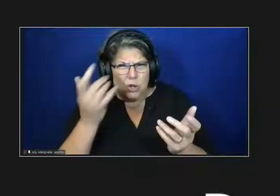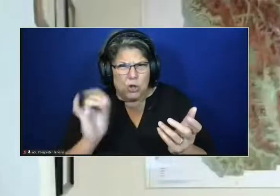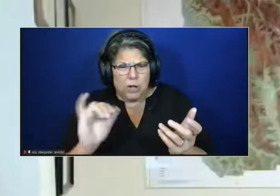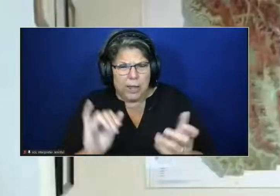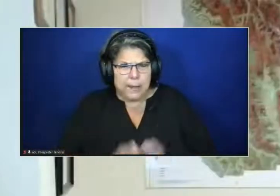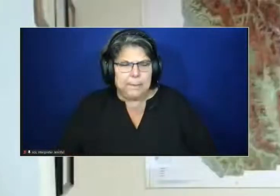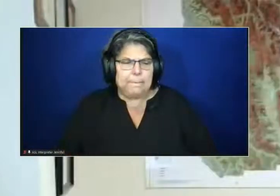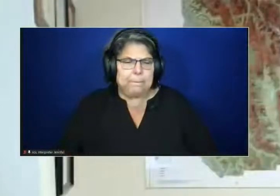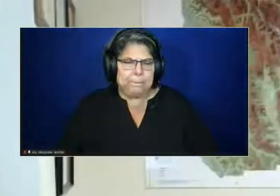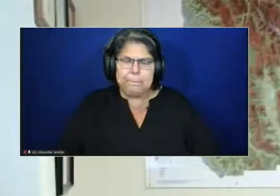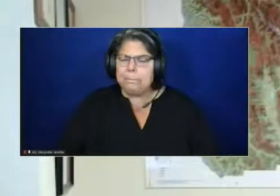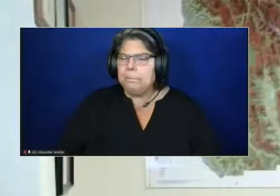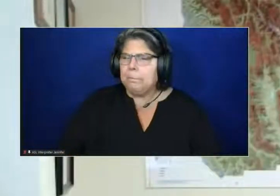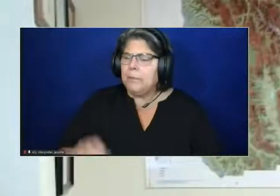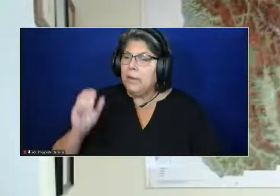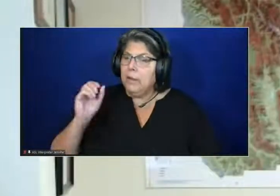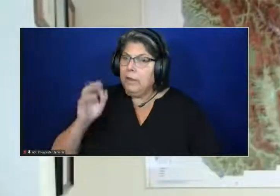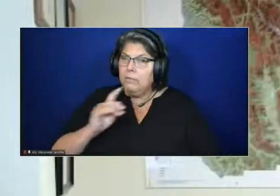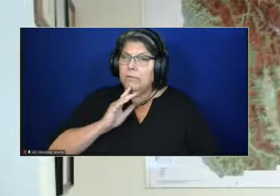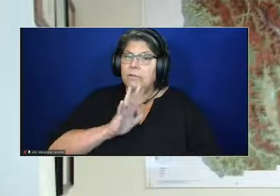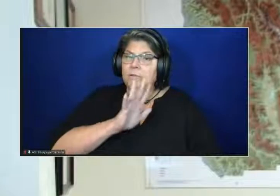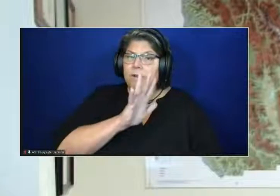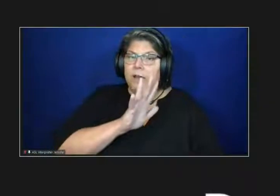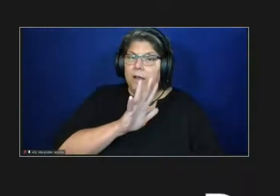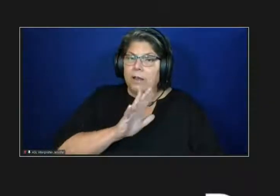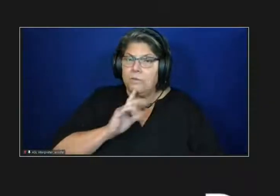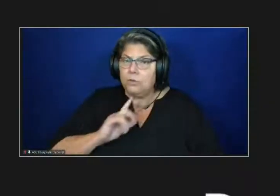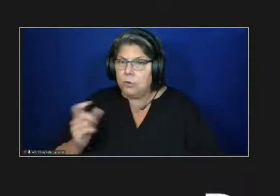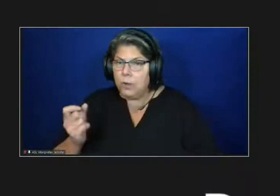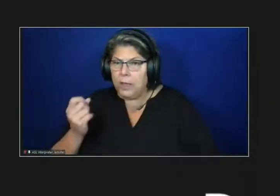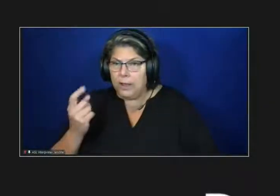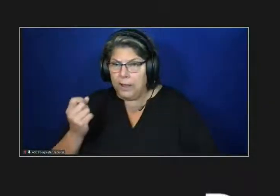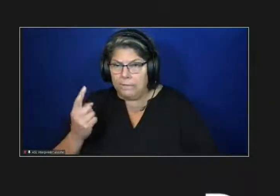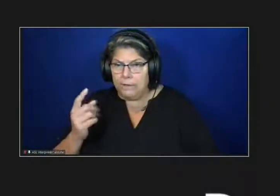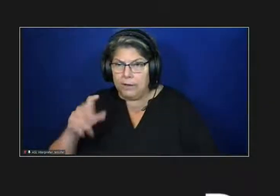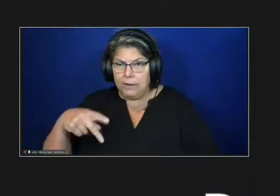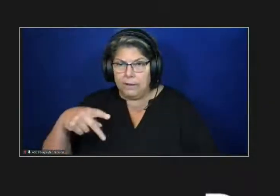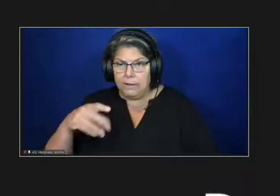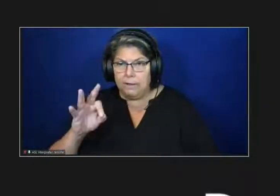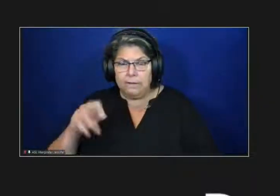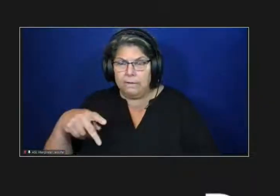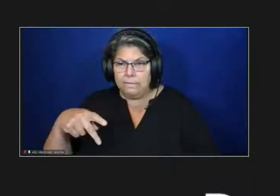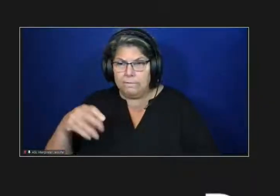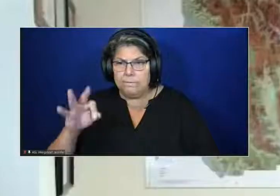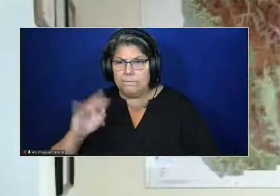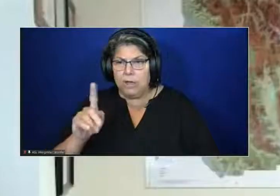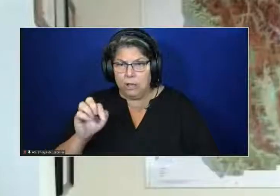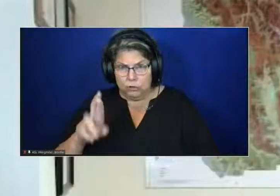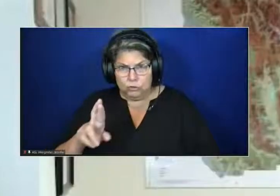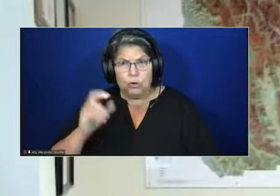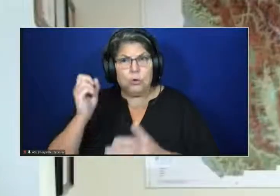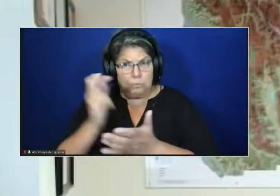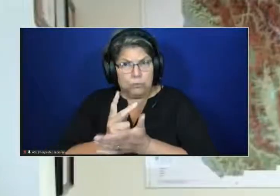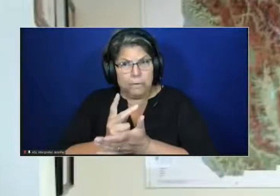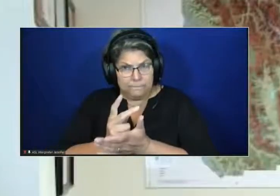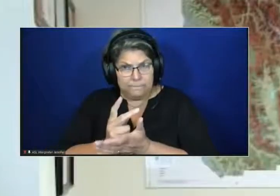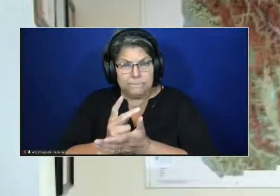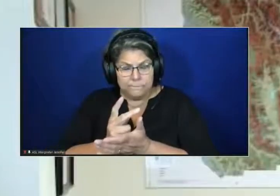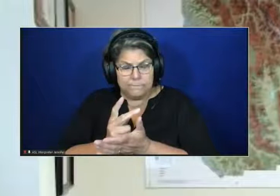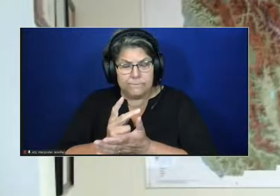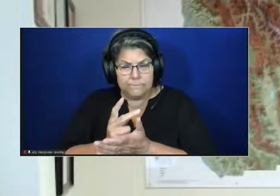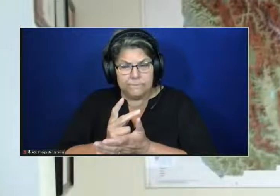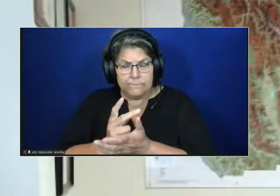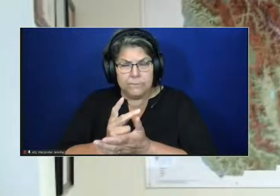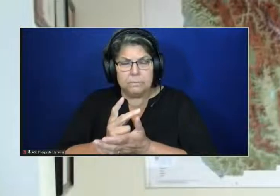So if the 5 to 11 Pfizer, when it gets approved, then when we look at